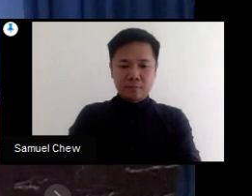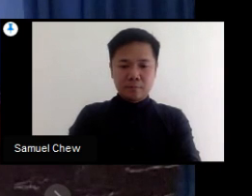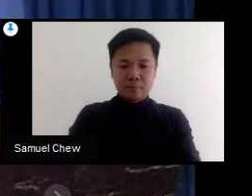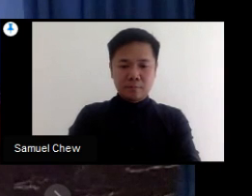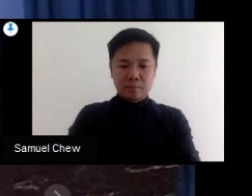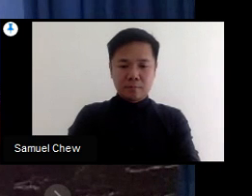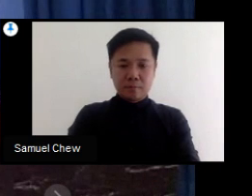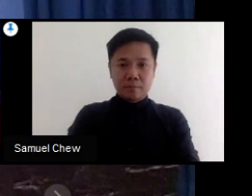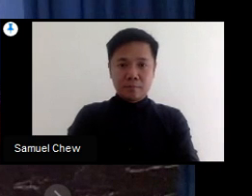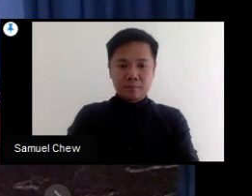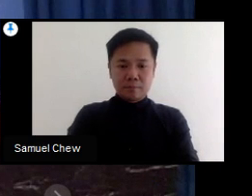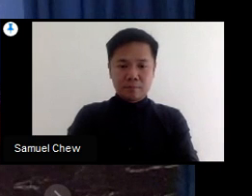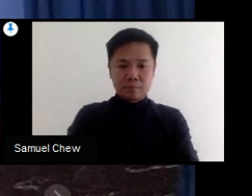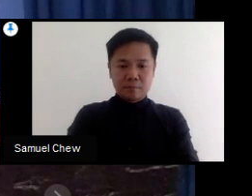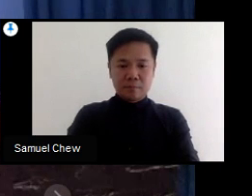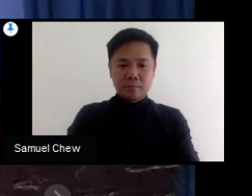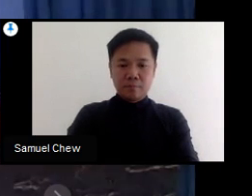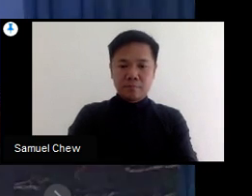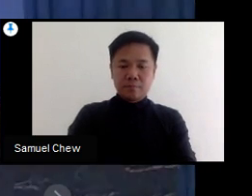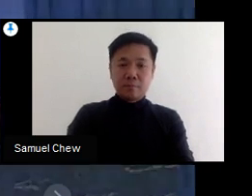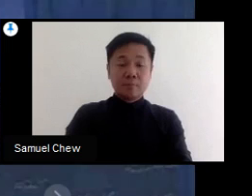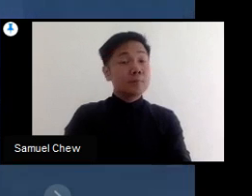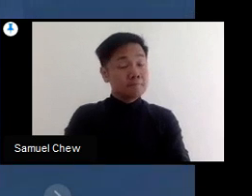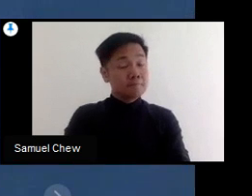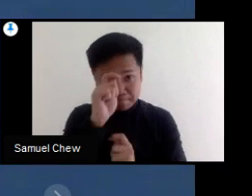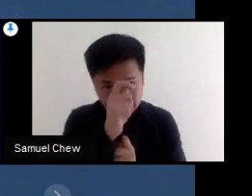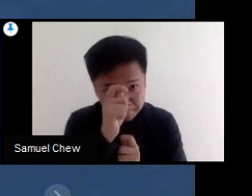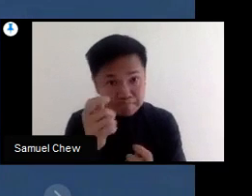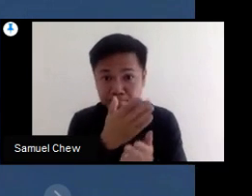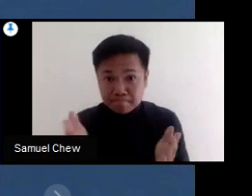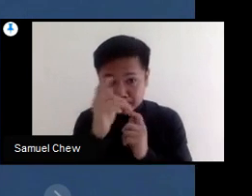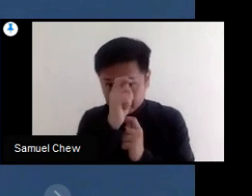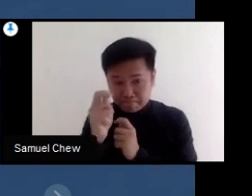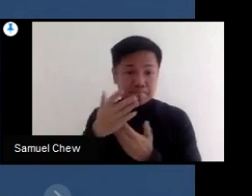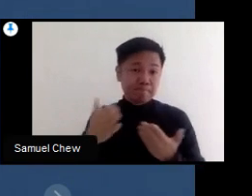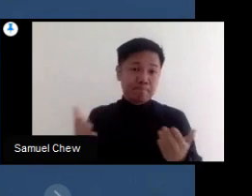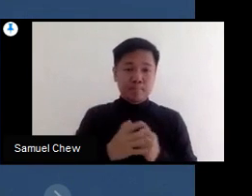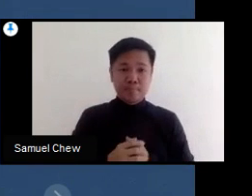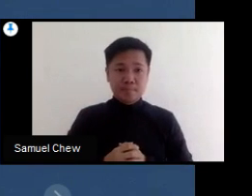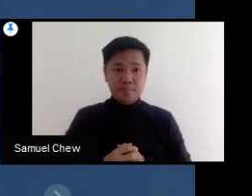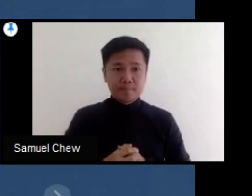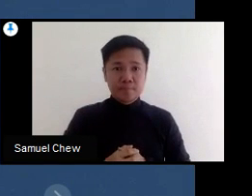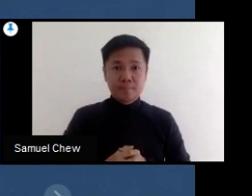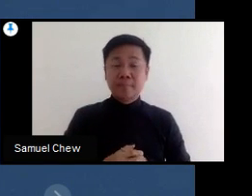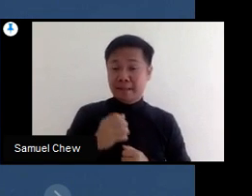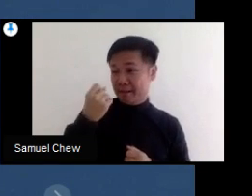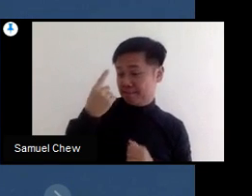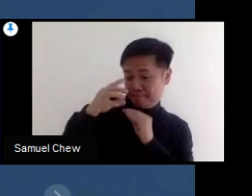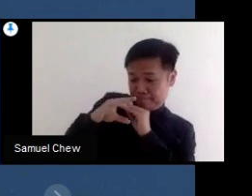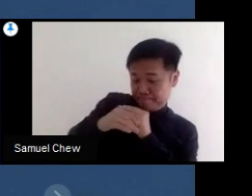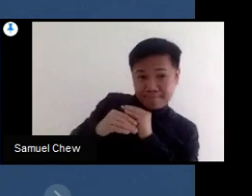Yeah. Distinguished delegates, ladies and gentlemen, since we have a little more time that